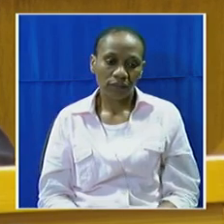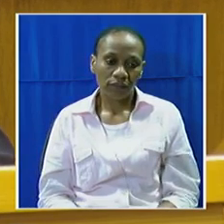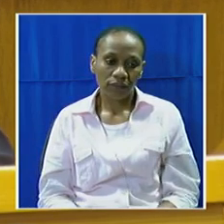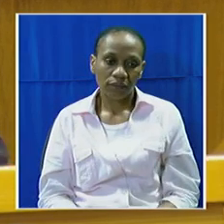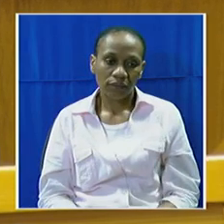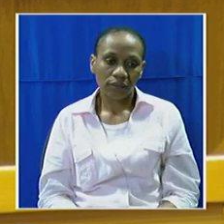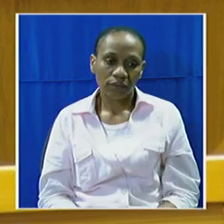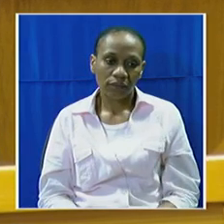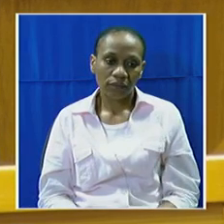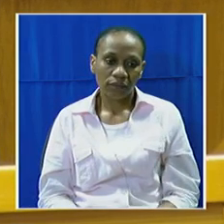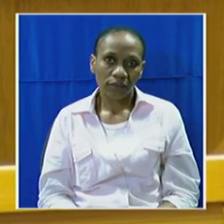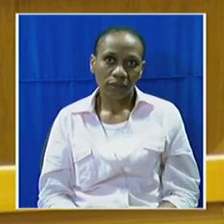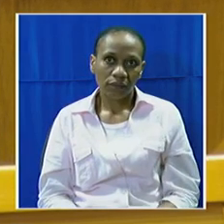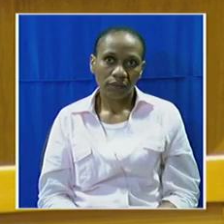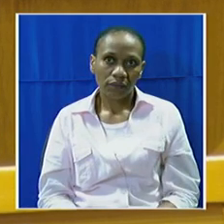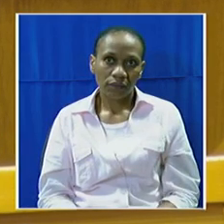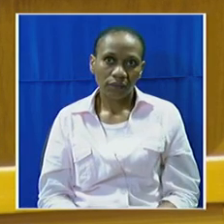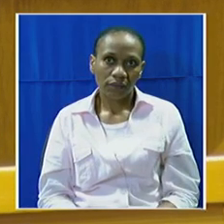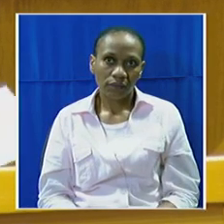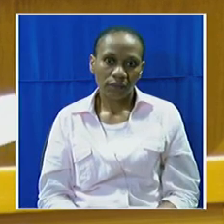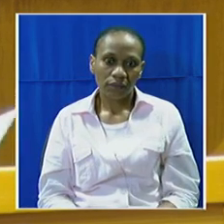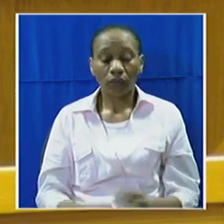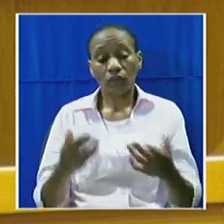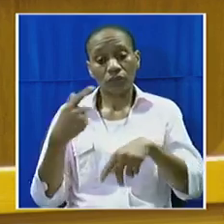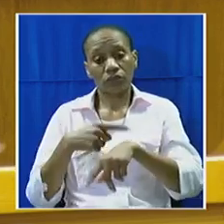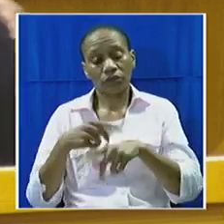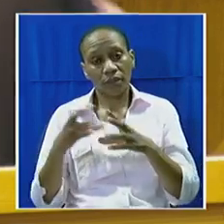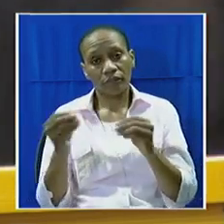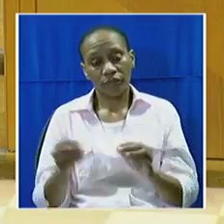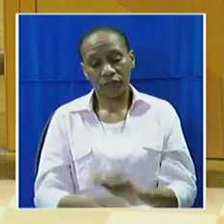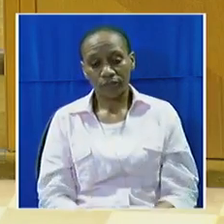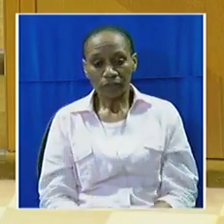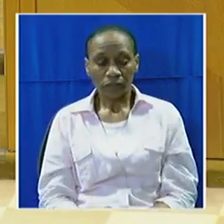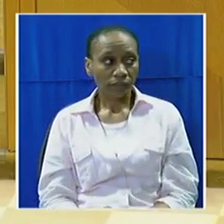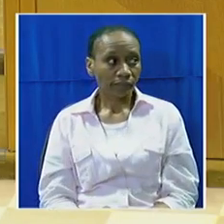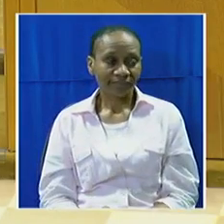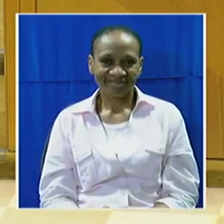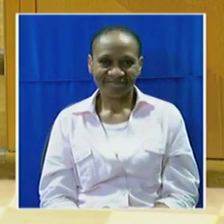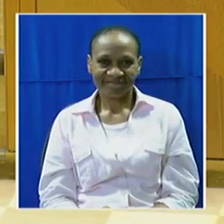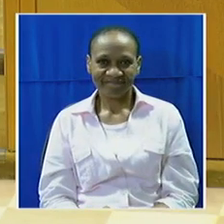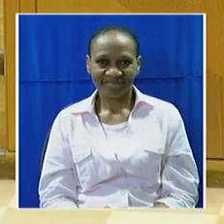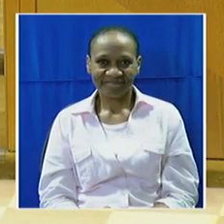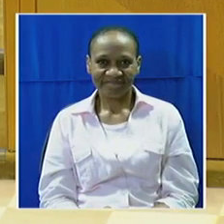mevrou. Tyd is om. Baie dankie.